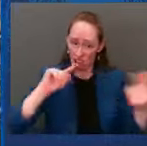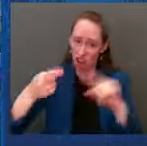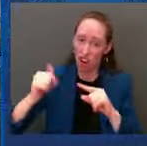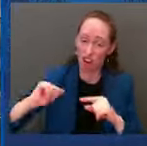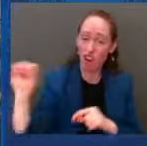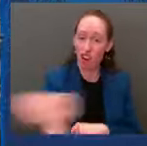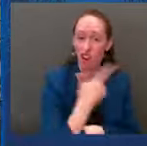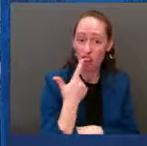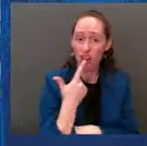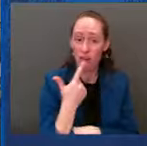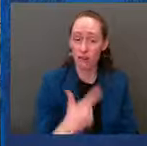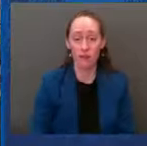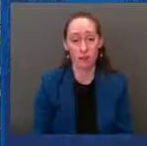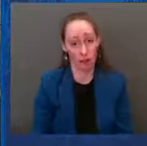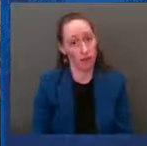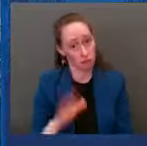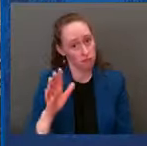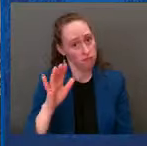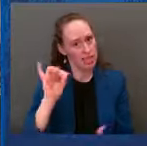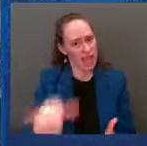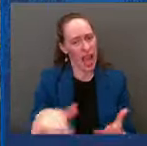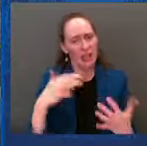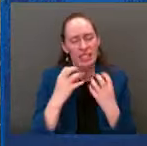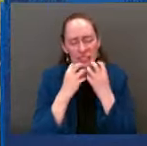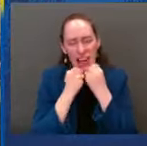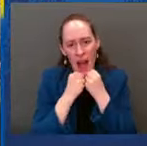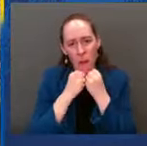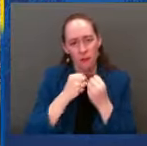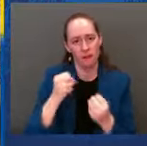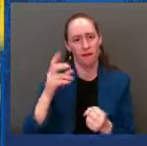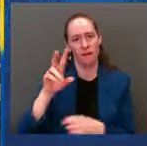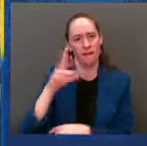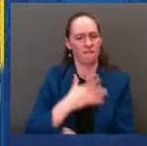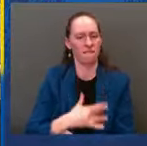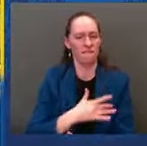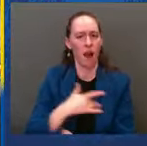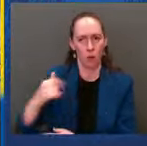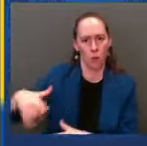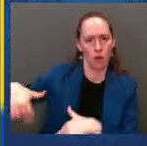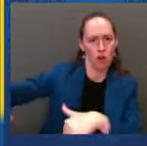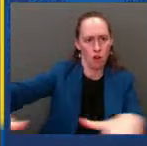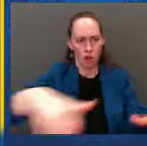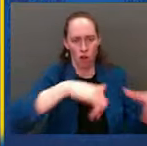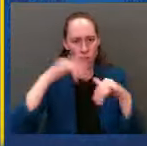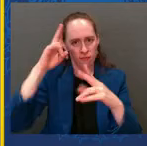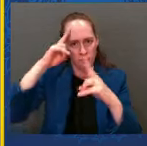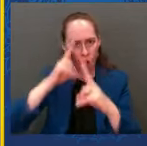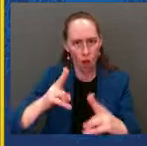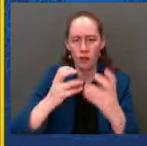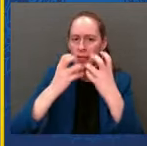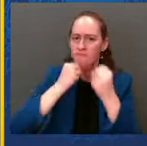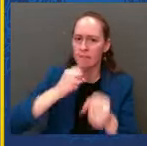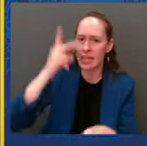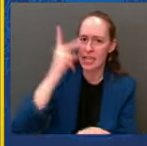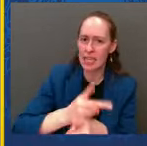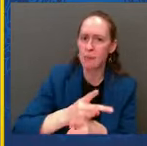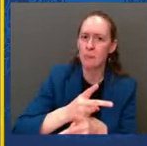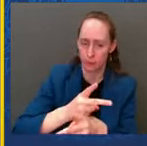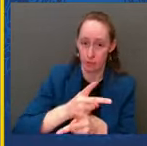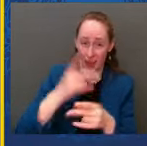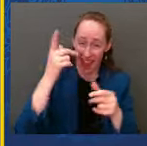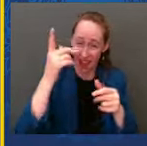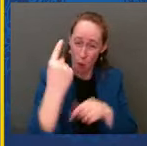Sacred oath to defend every inch of NATO territory. Over the past year, the United States